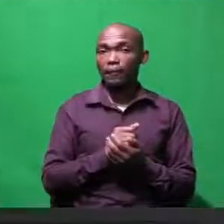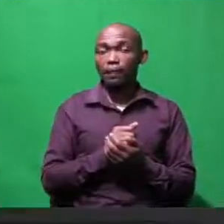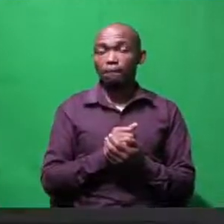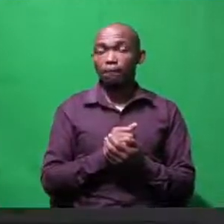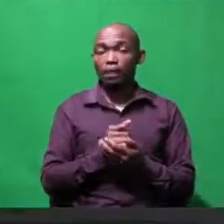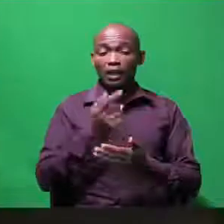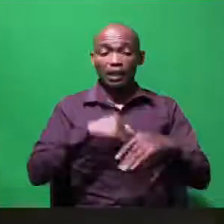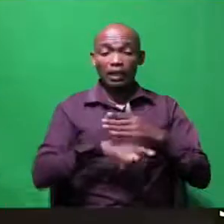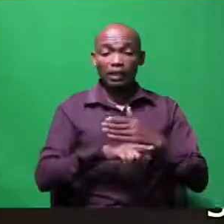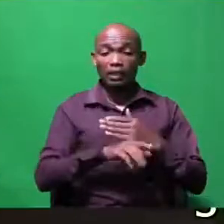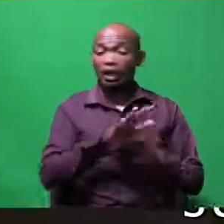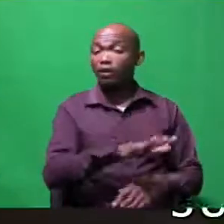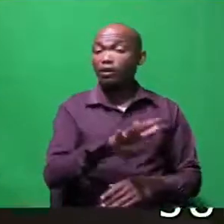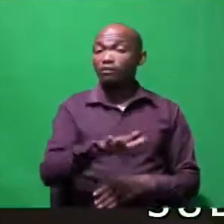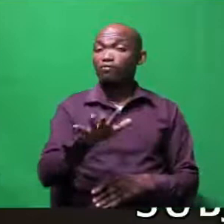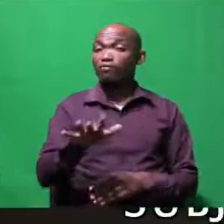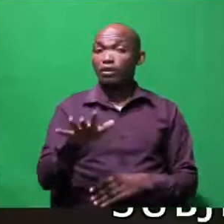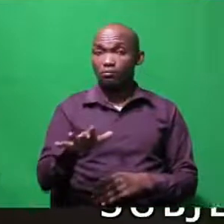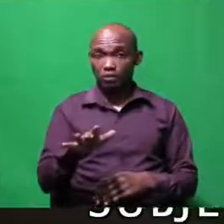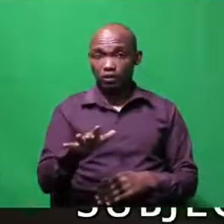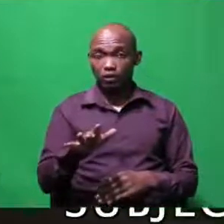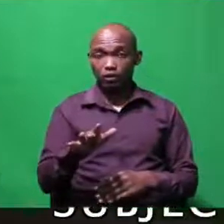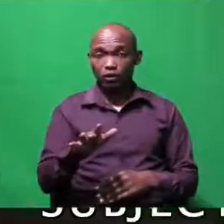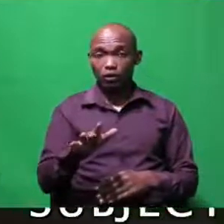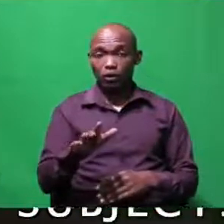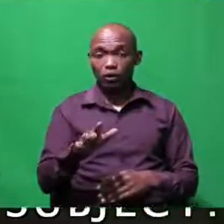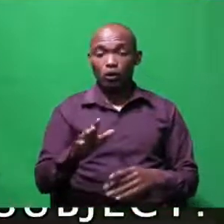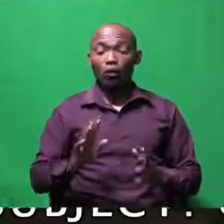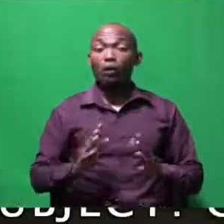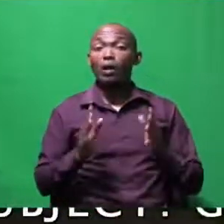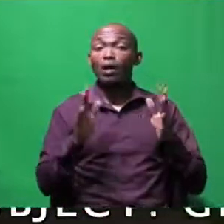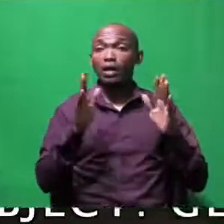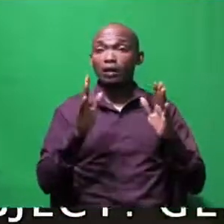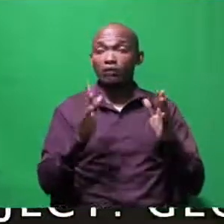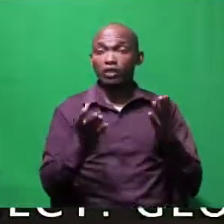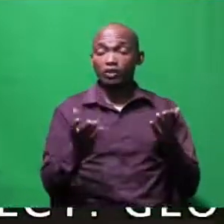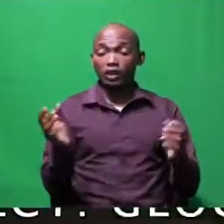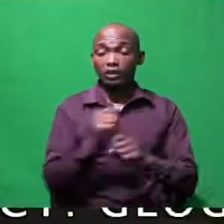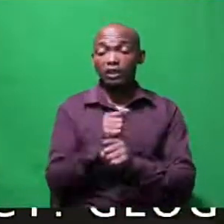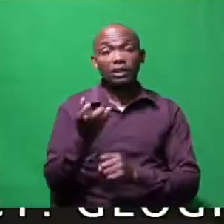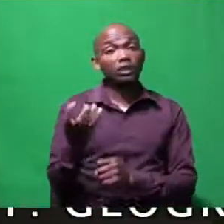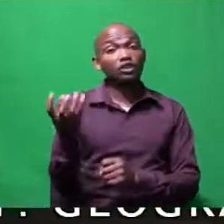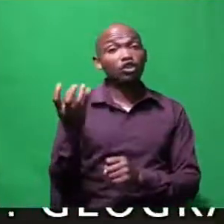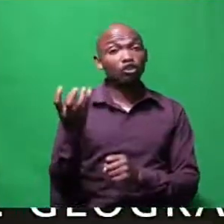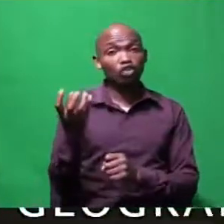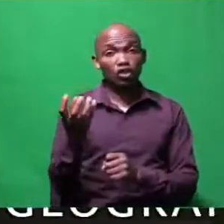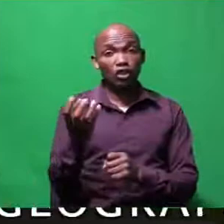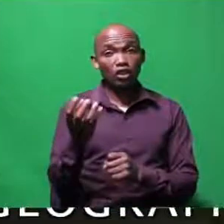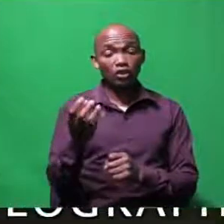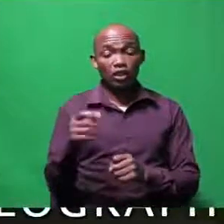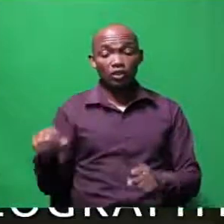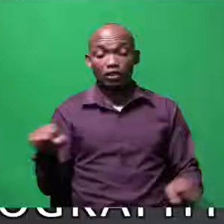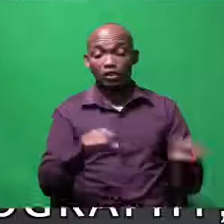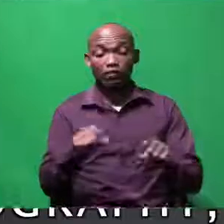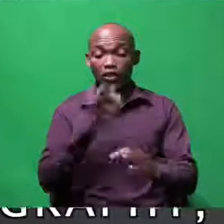In our environment we live, my student, we can take this rock and then you can take a firewood and we can